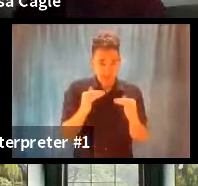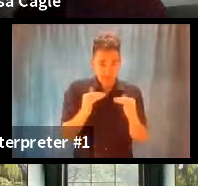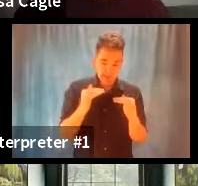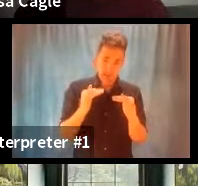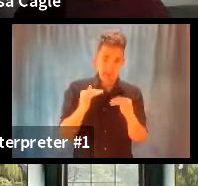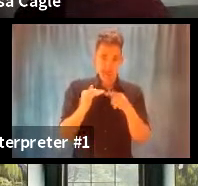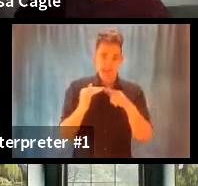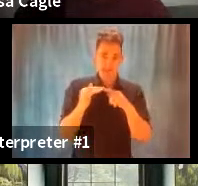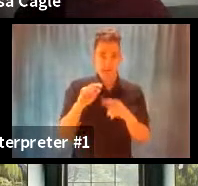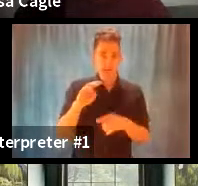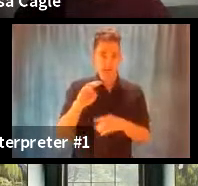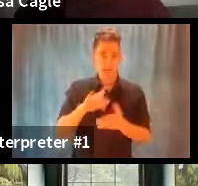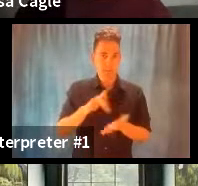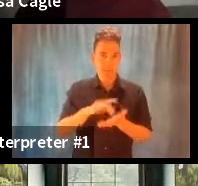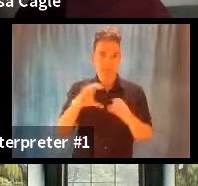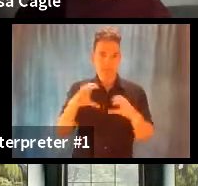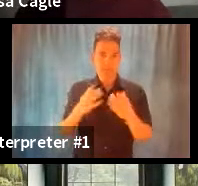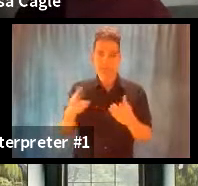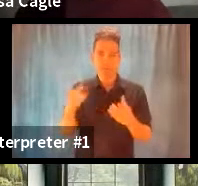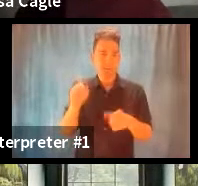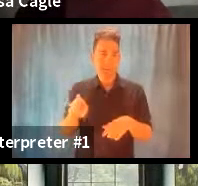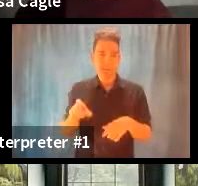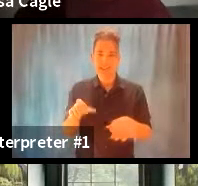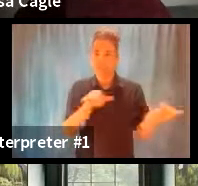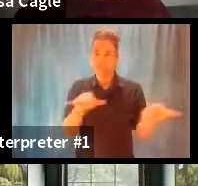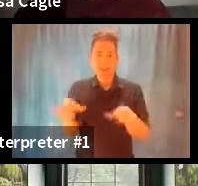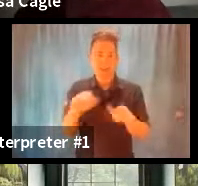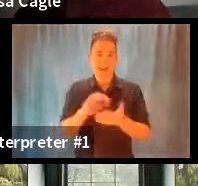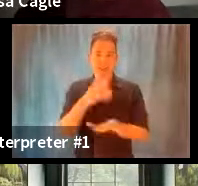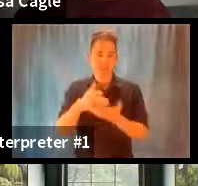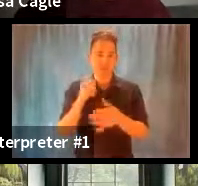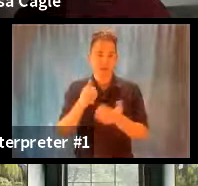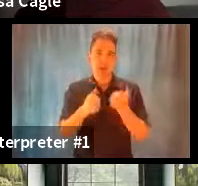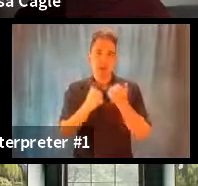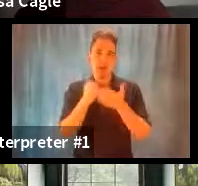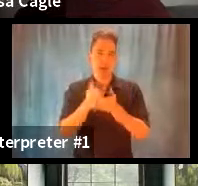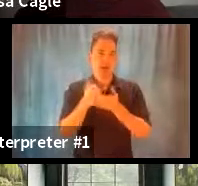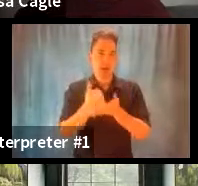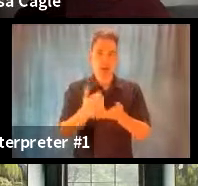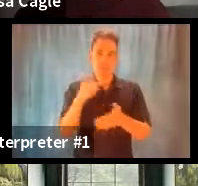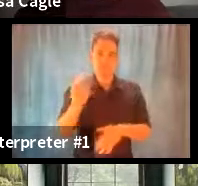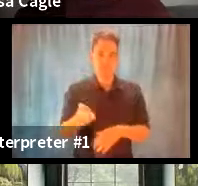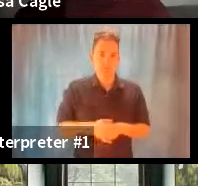does. I've done this kind of work on the state